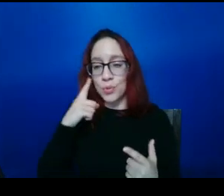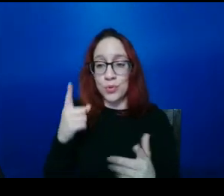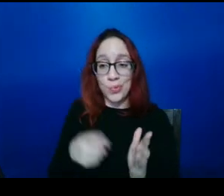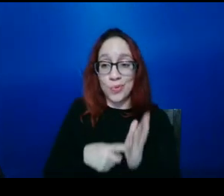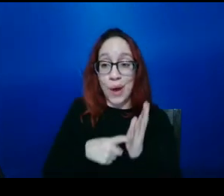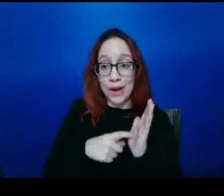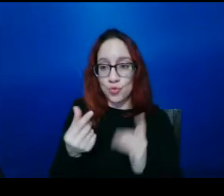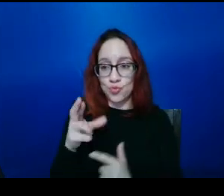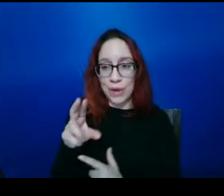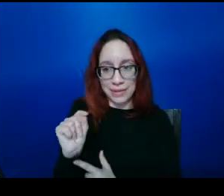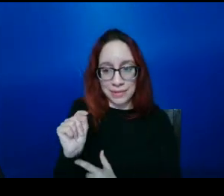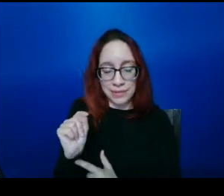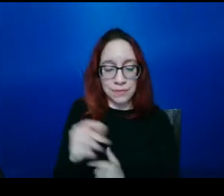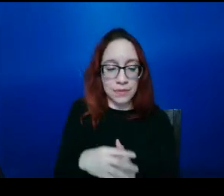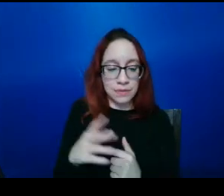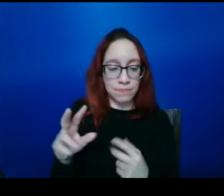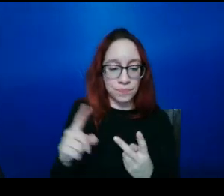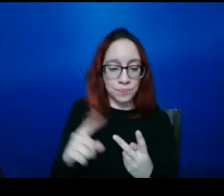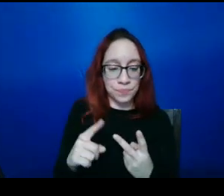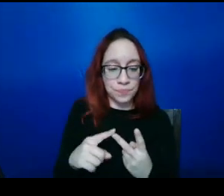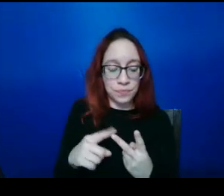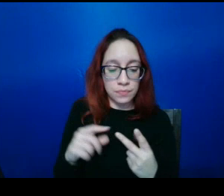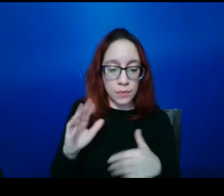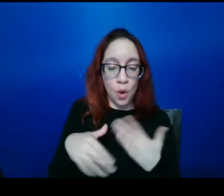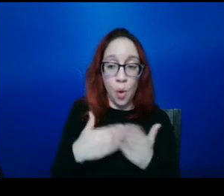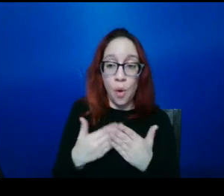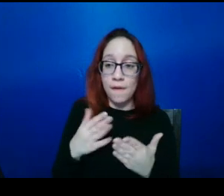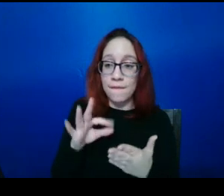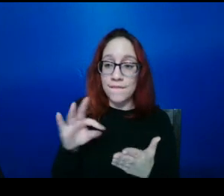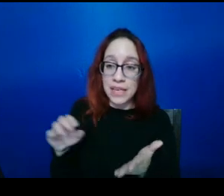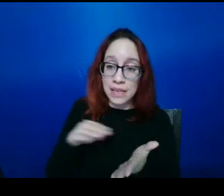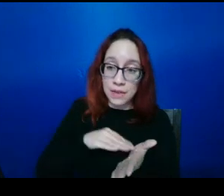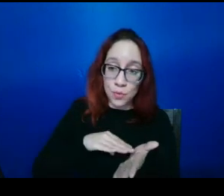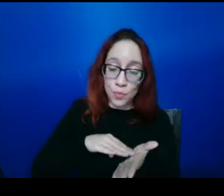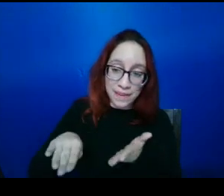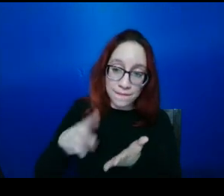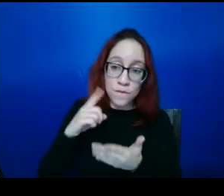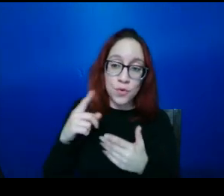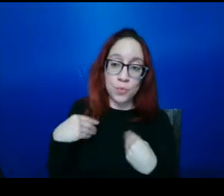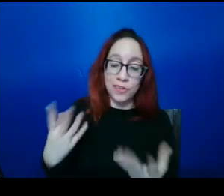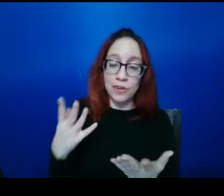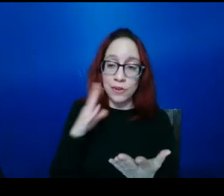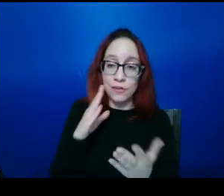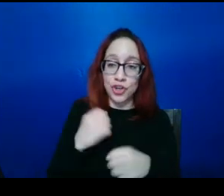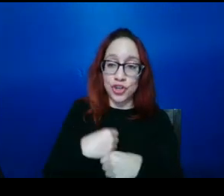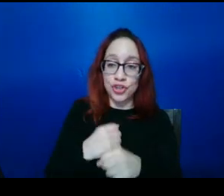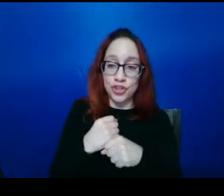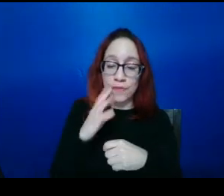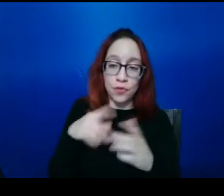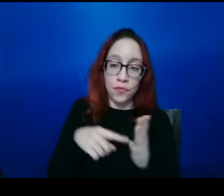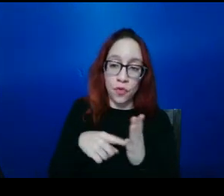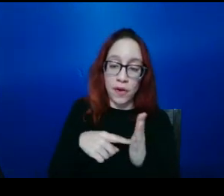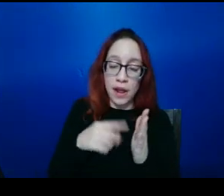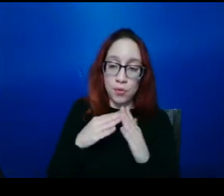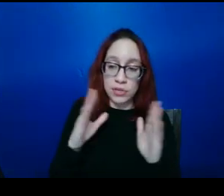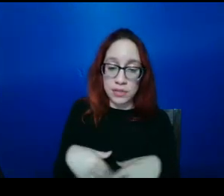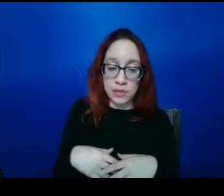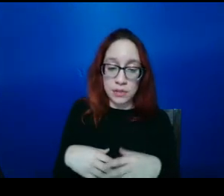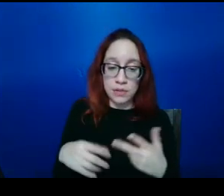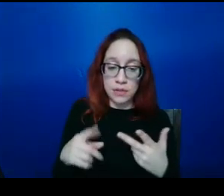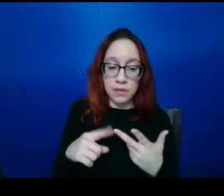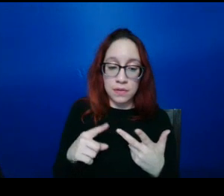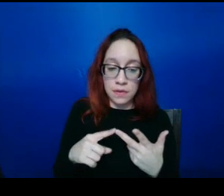grant. The second one is all allowable fees waivers provided for the development of construction of affordable housing. Number three